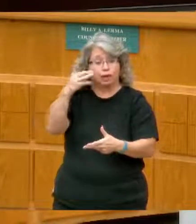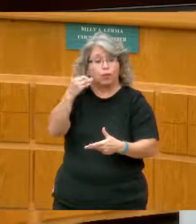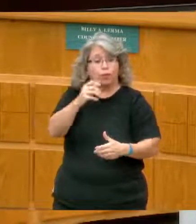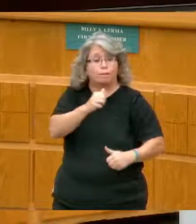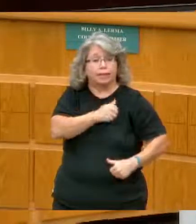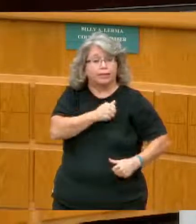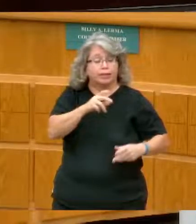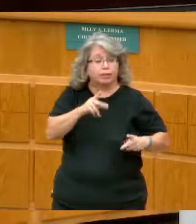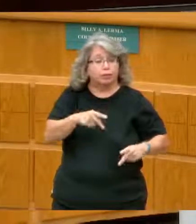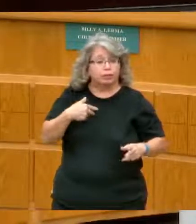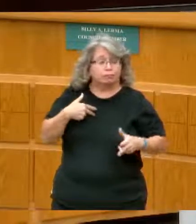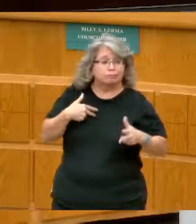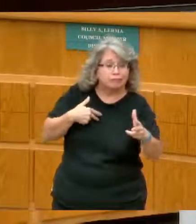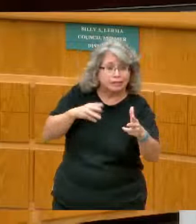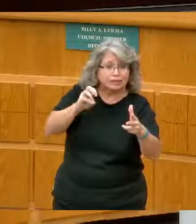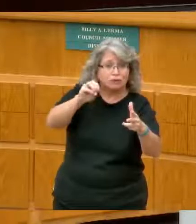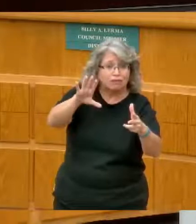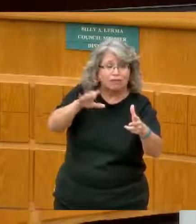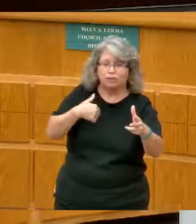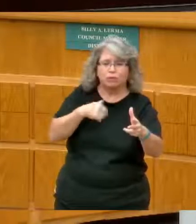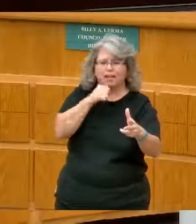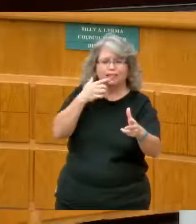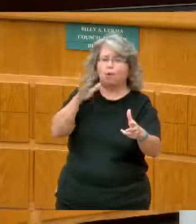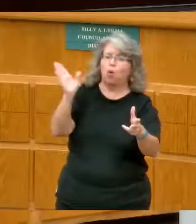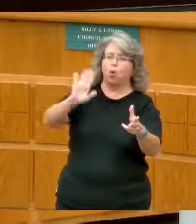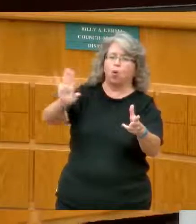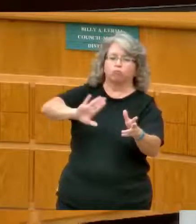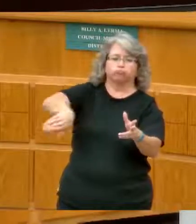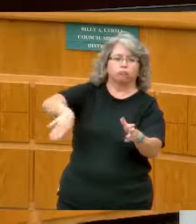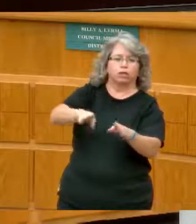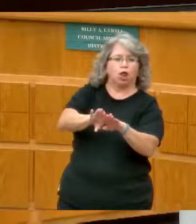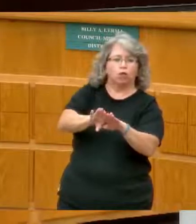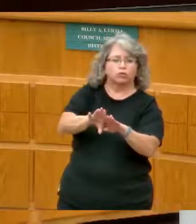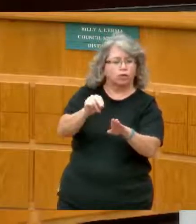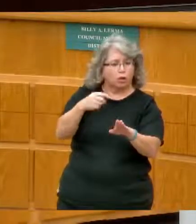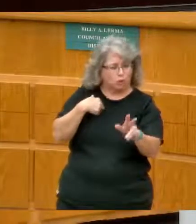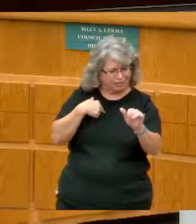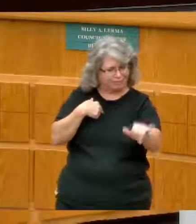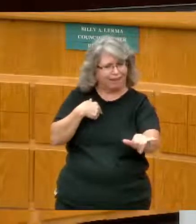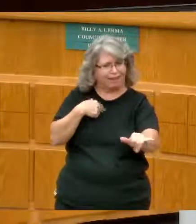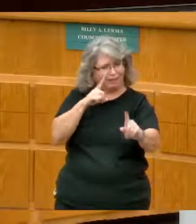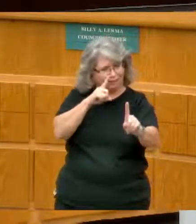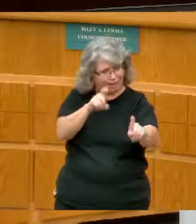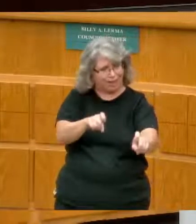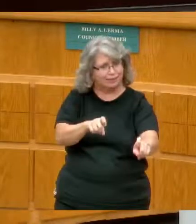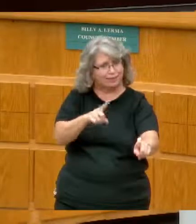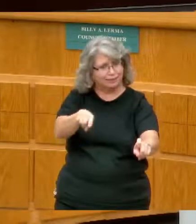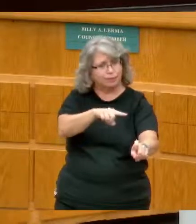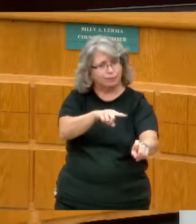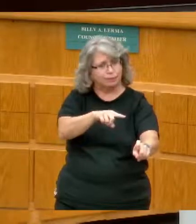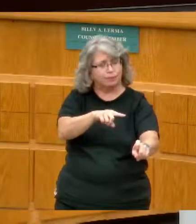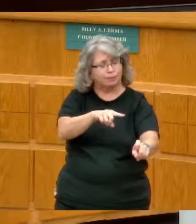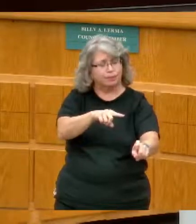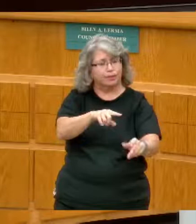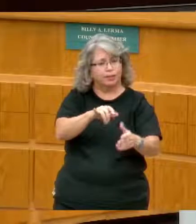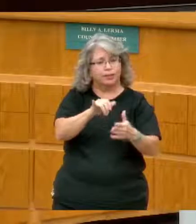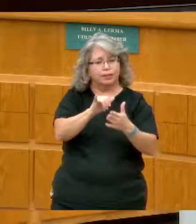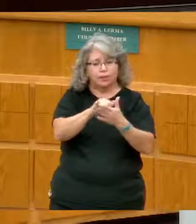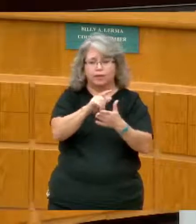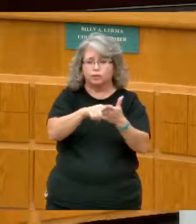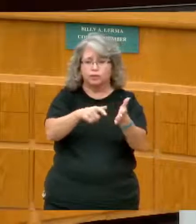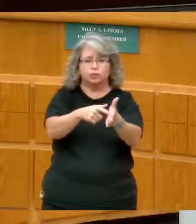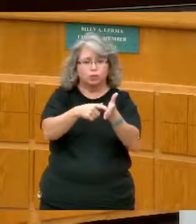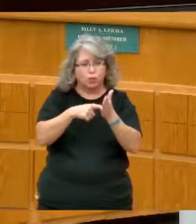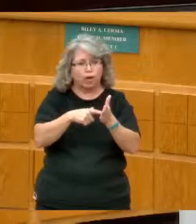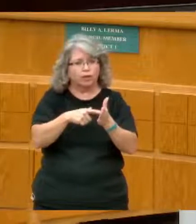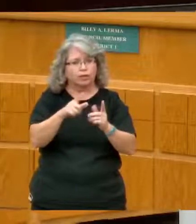don't say, hey man, sorry, we're closed. We stay. So I just want you to know that that's what it takes when we